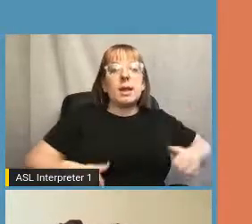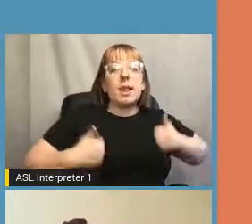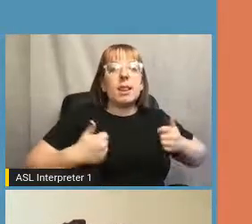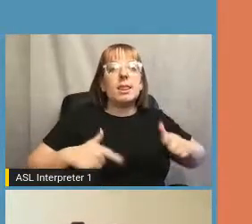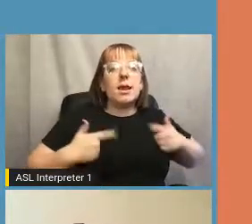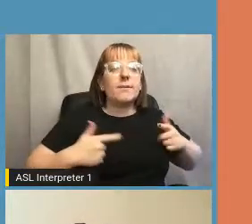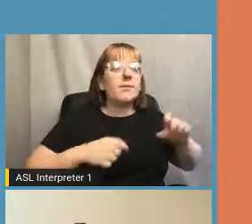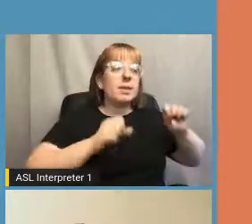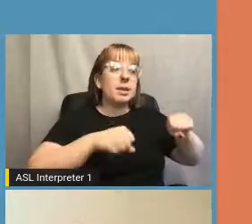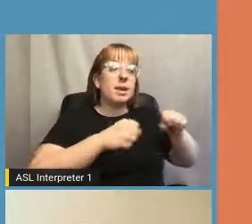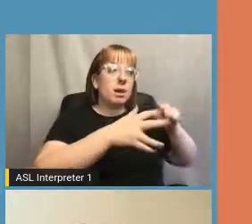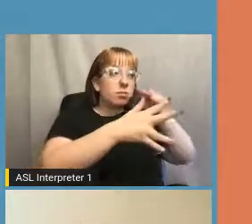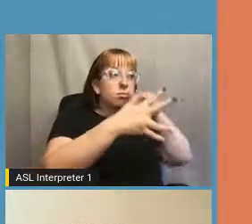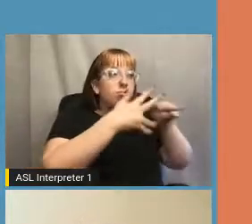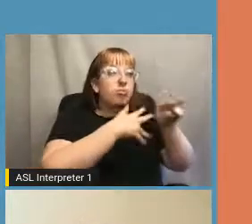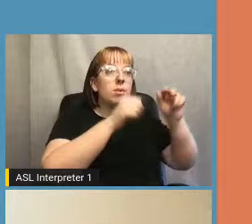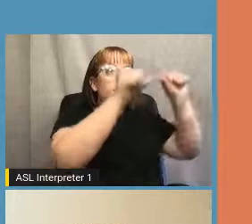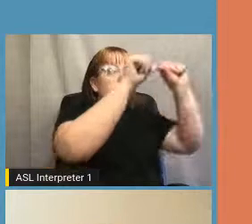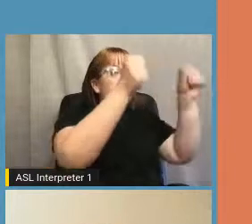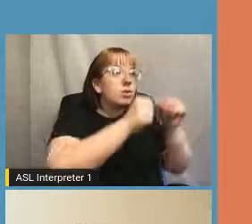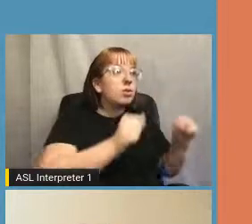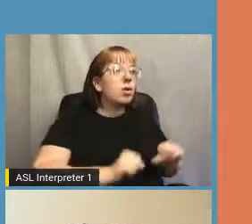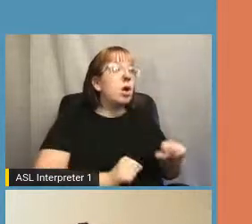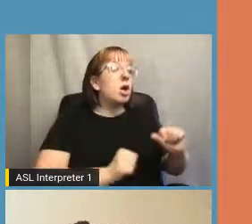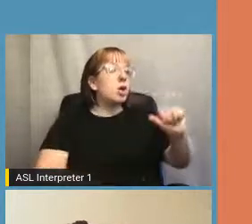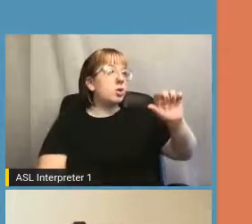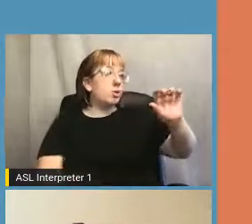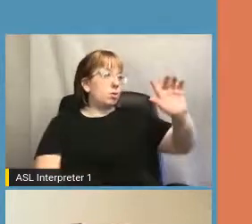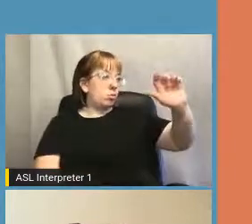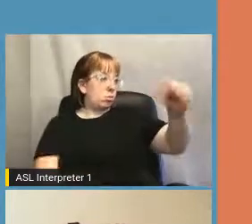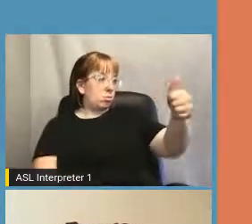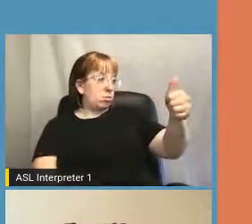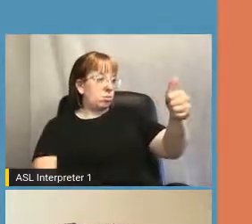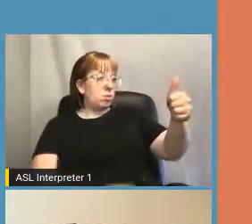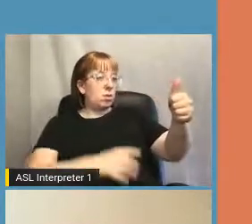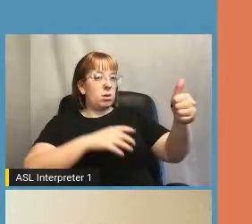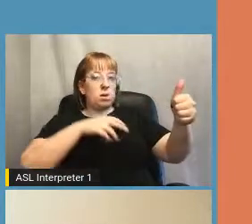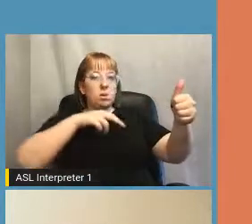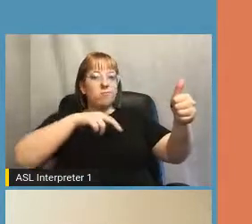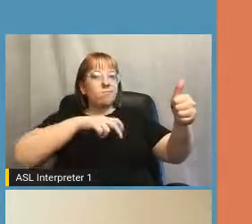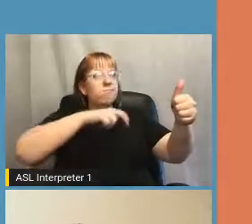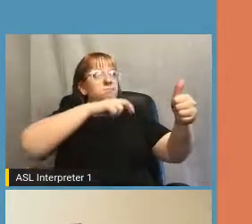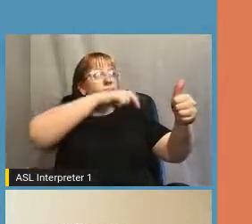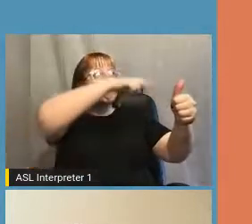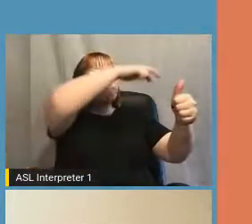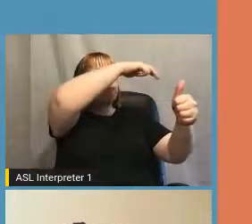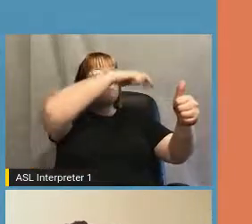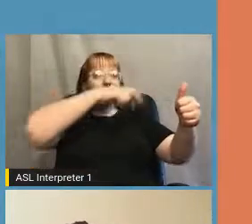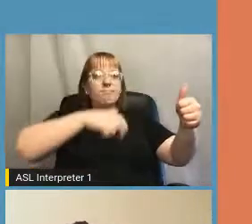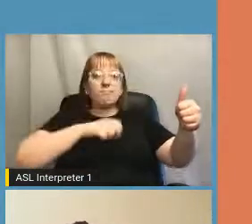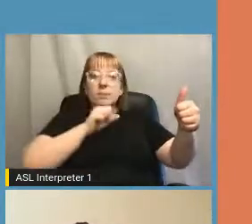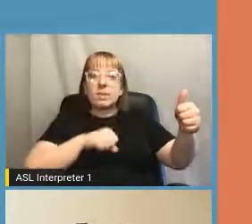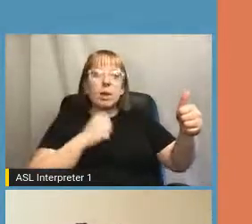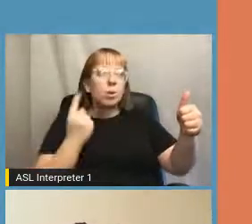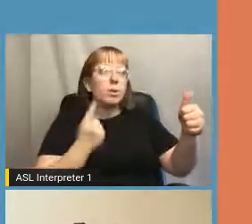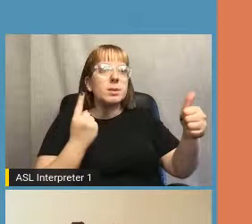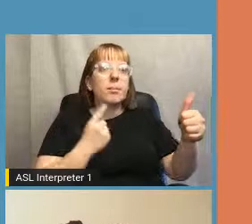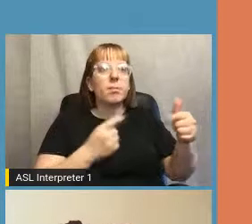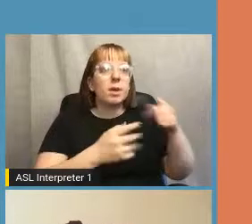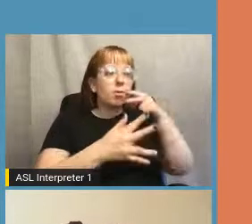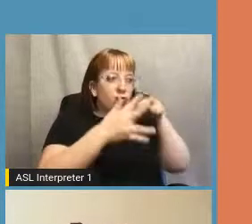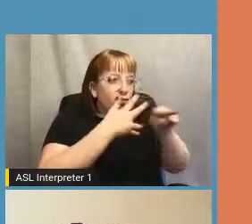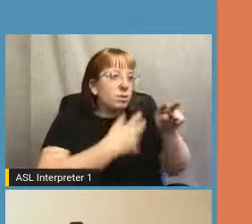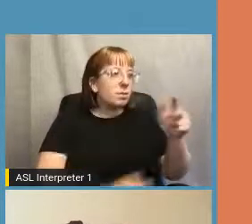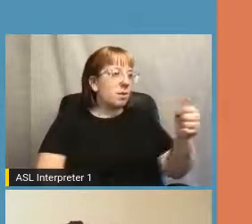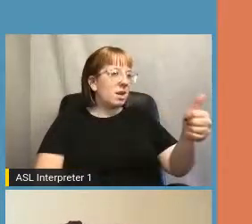displays or sculptures, and then have like some sort of walking mechanism, stairs or something like that, that is transparent. So you still